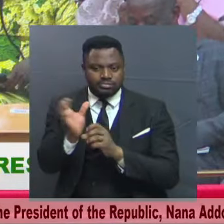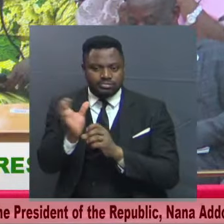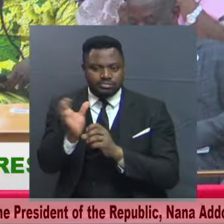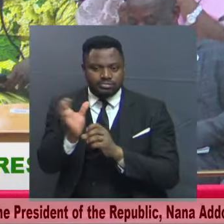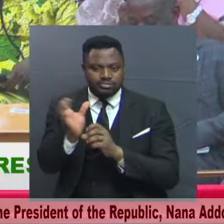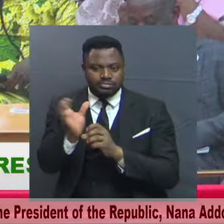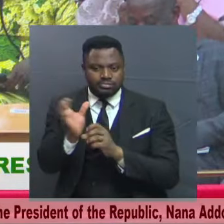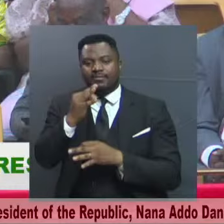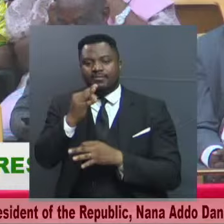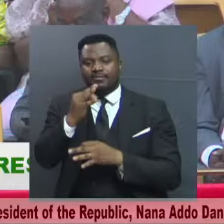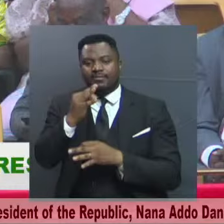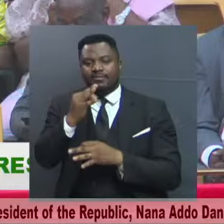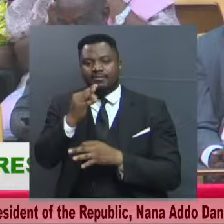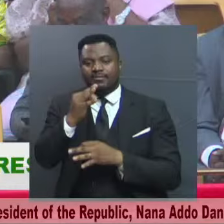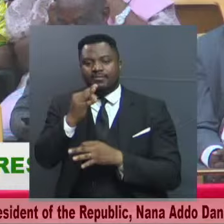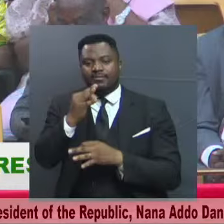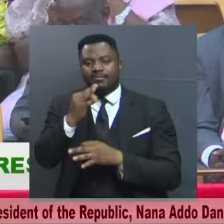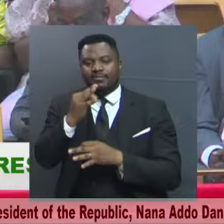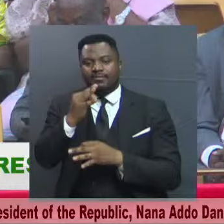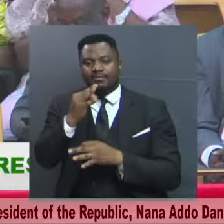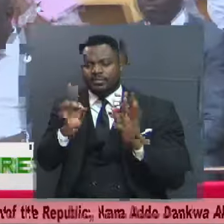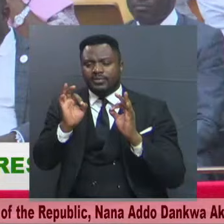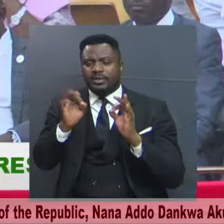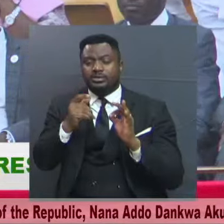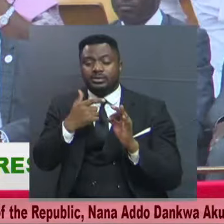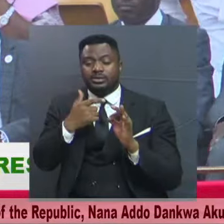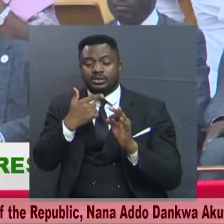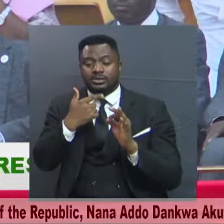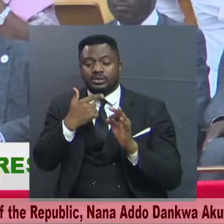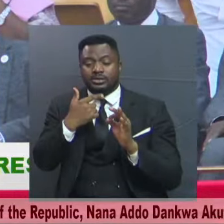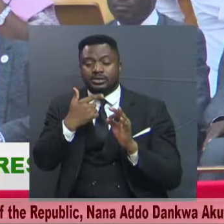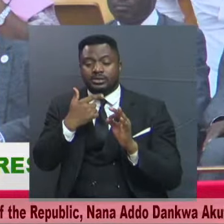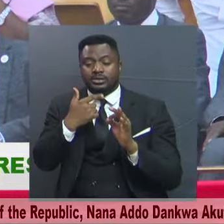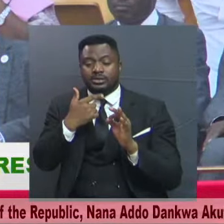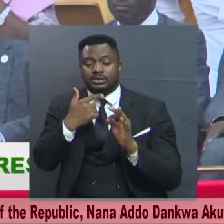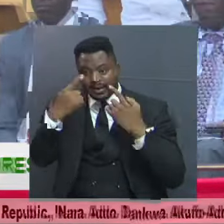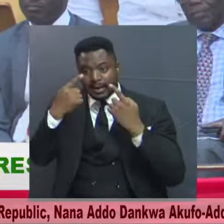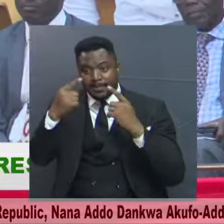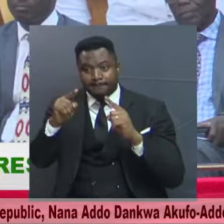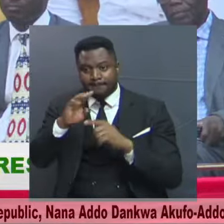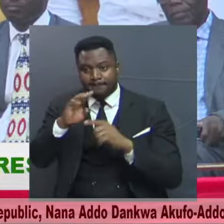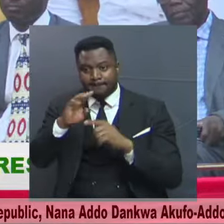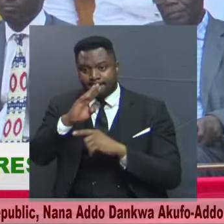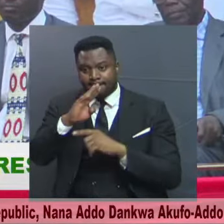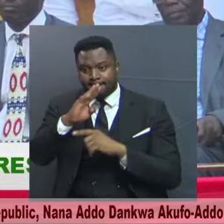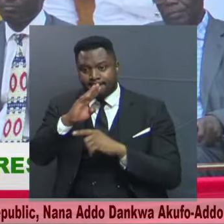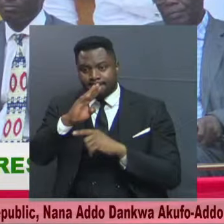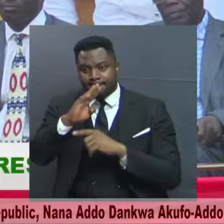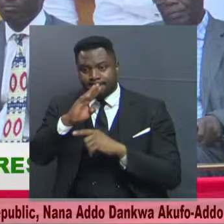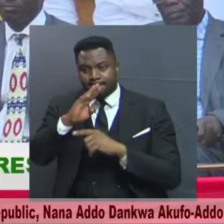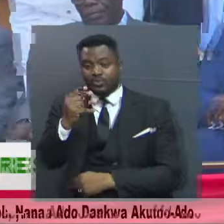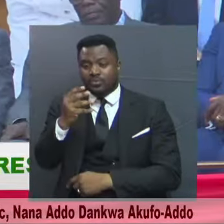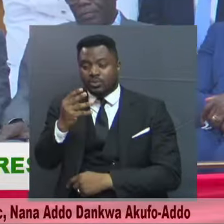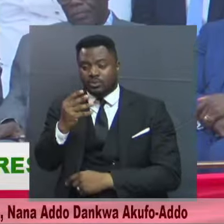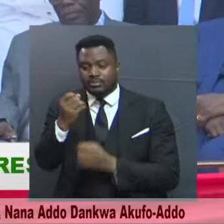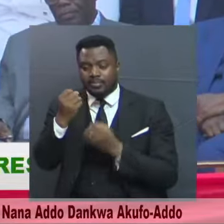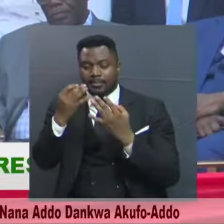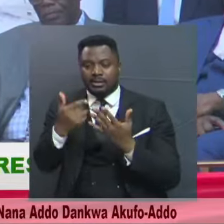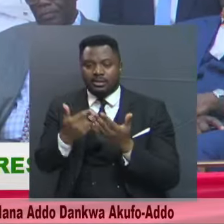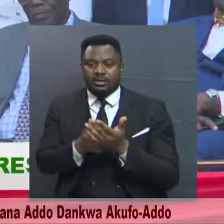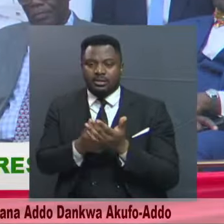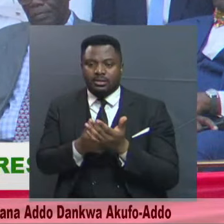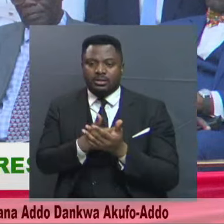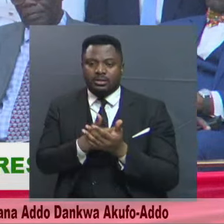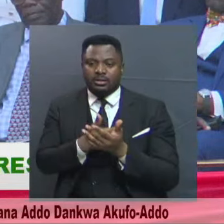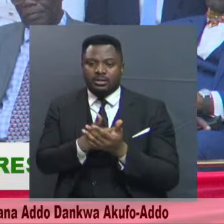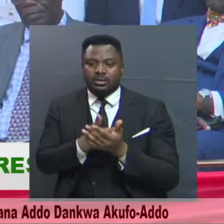the World Cup it is fair to say that since the sad events of Brazil 2014 many Gans have been